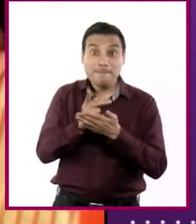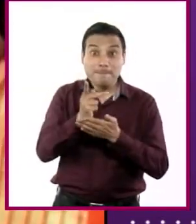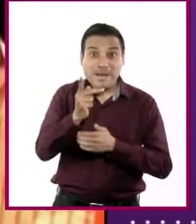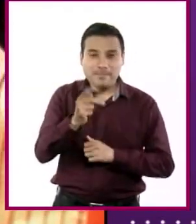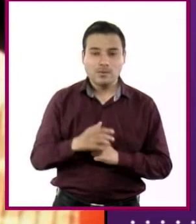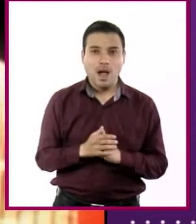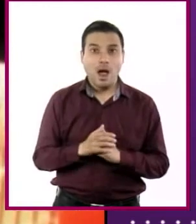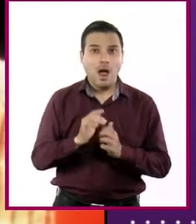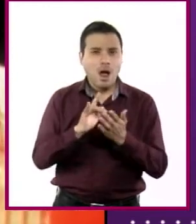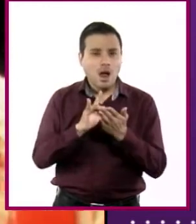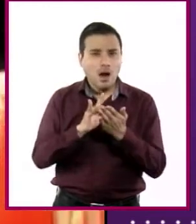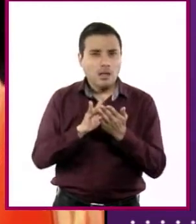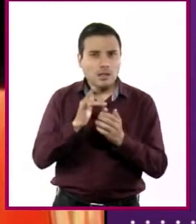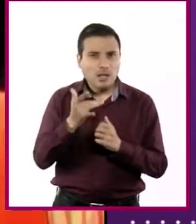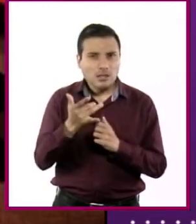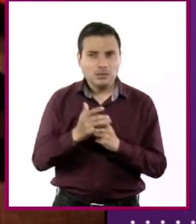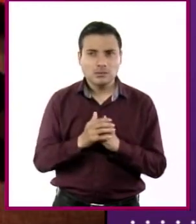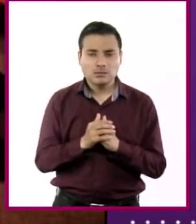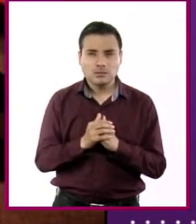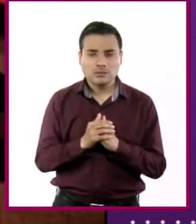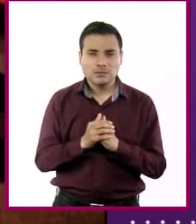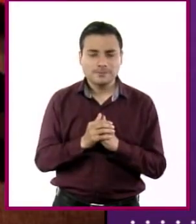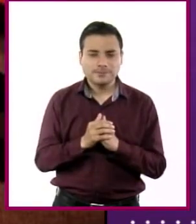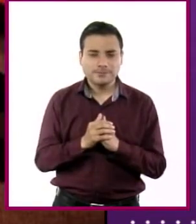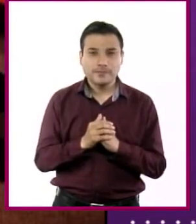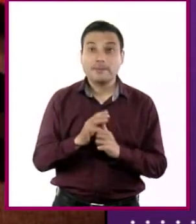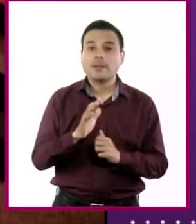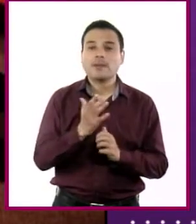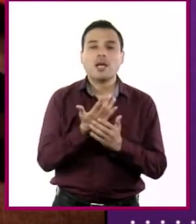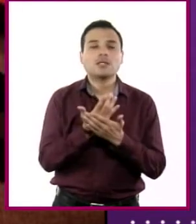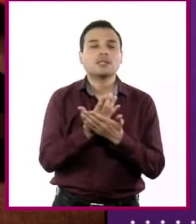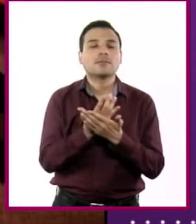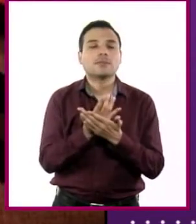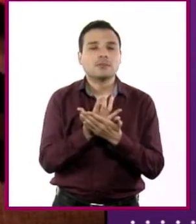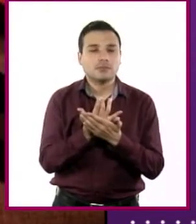you. But I knew that, miss. Not so fast.